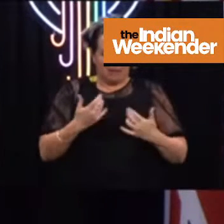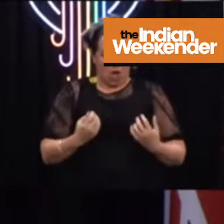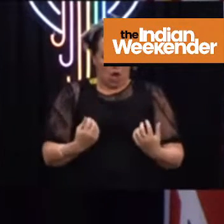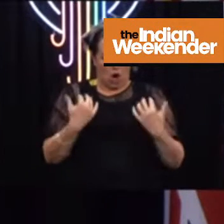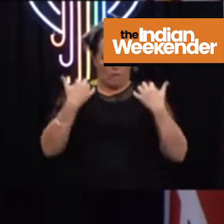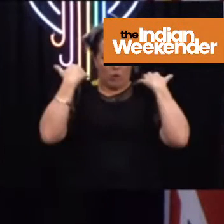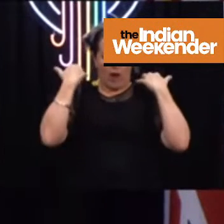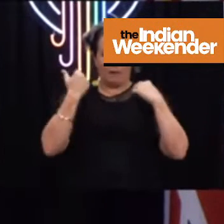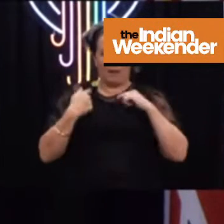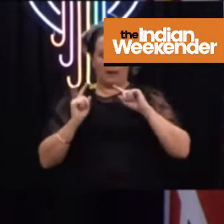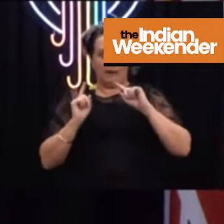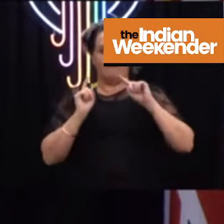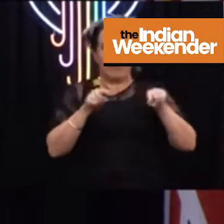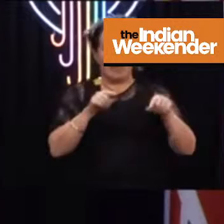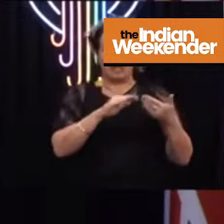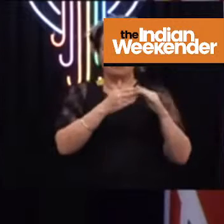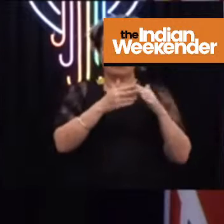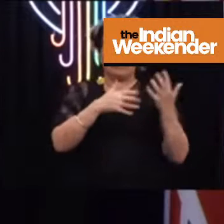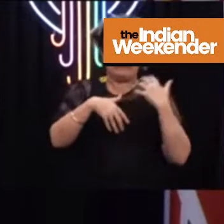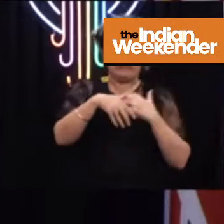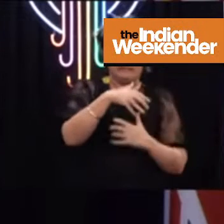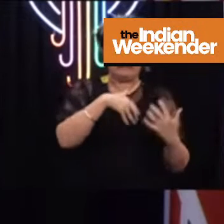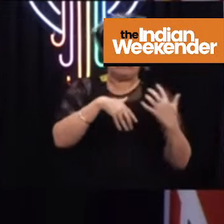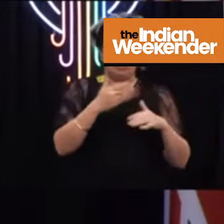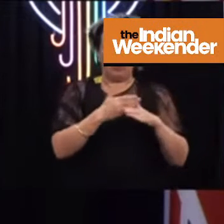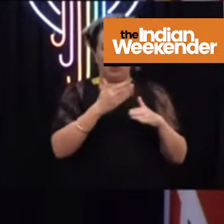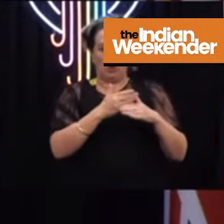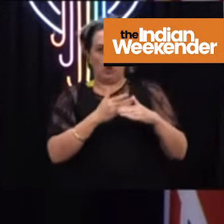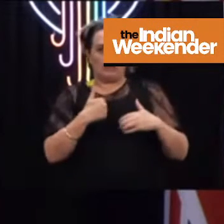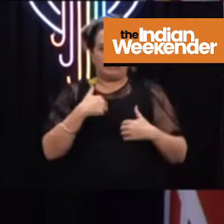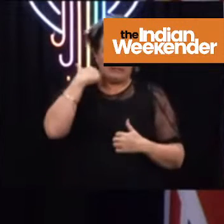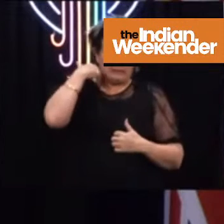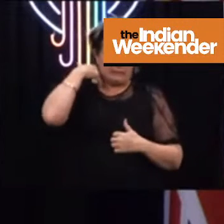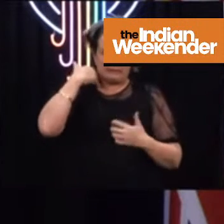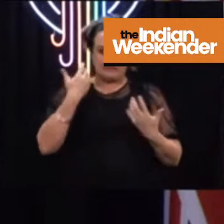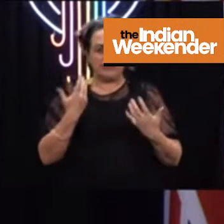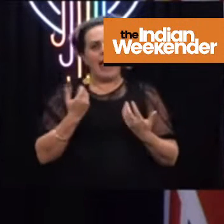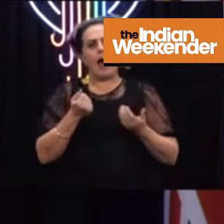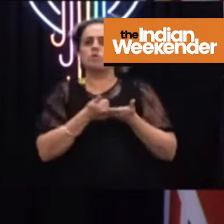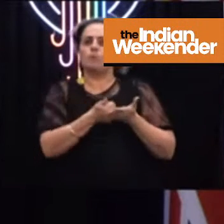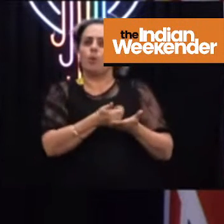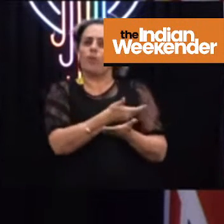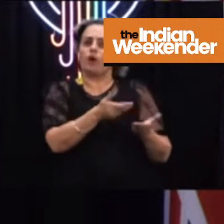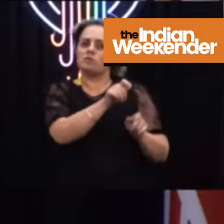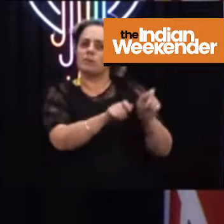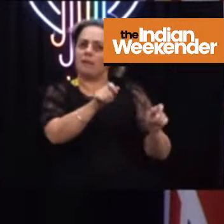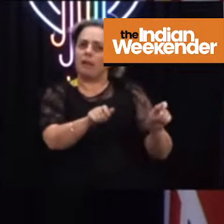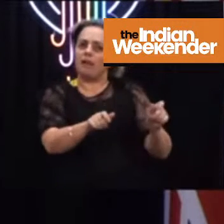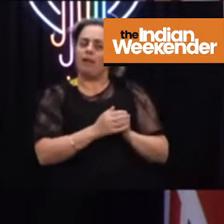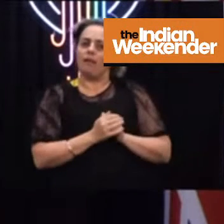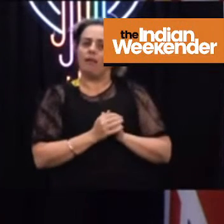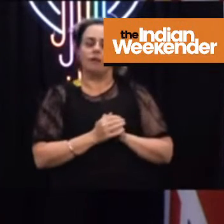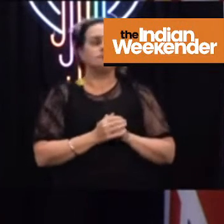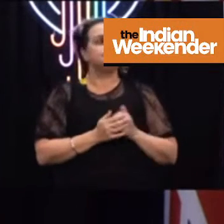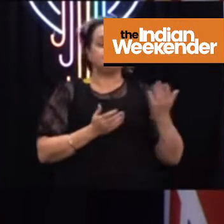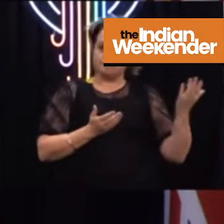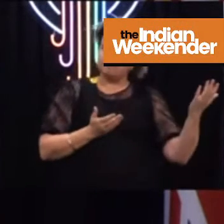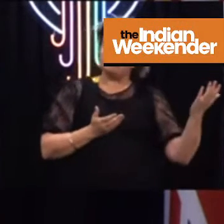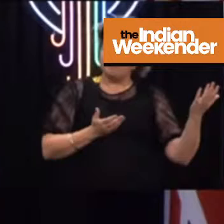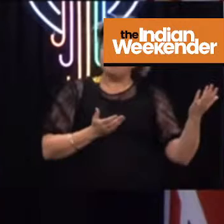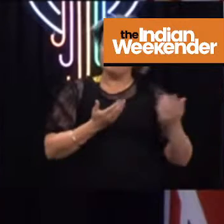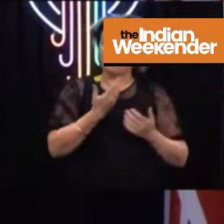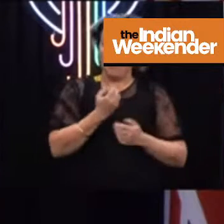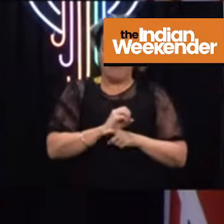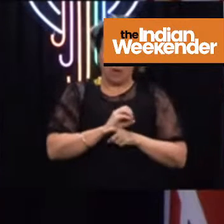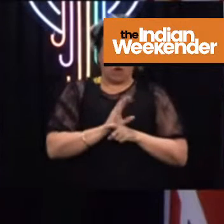and reintegrate themselves back into their communities, back into work at all, and how will they be supported? Yeah, I think this is definitely a thing. I mean, having